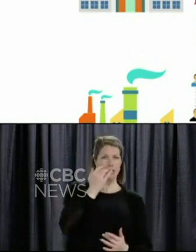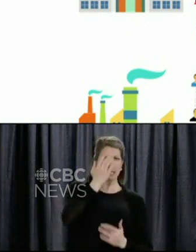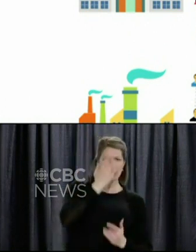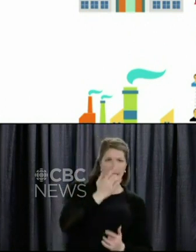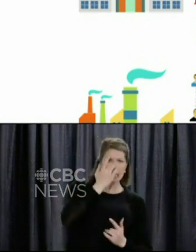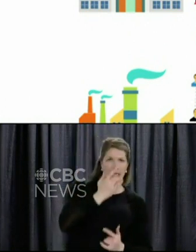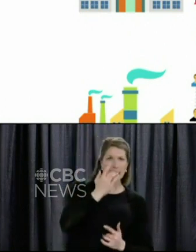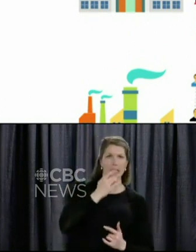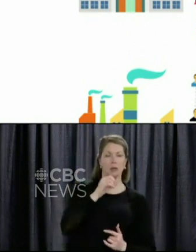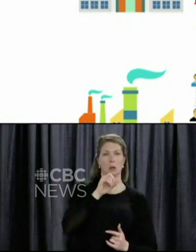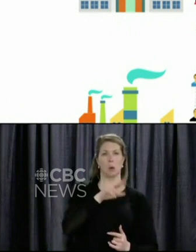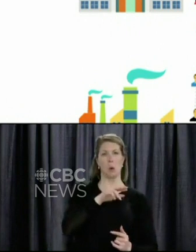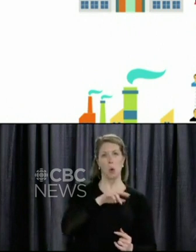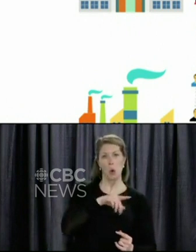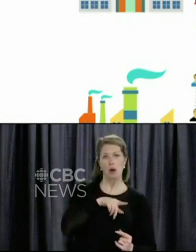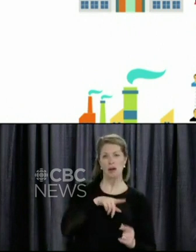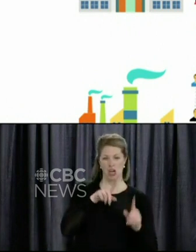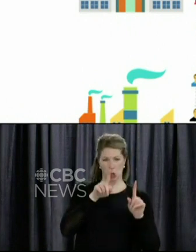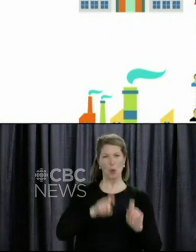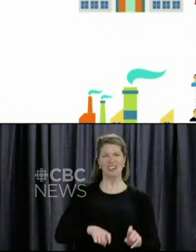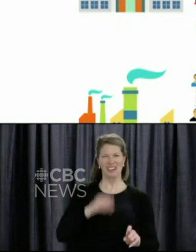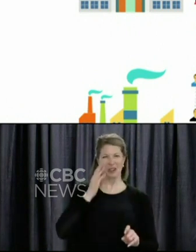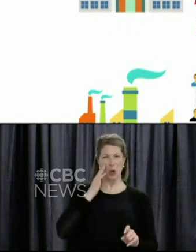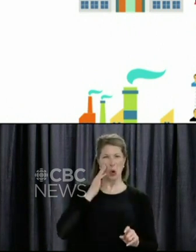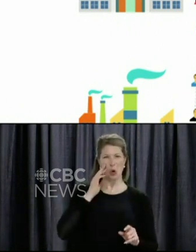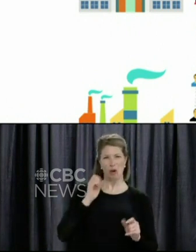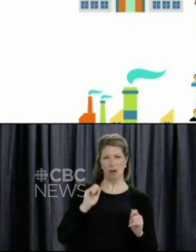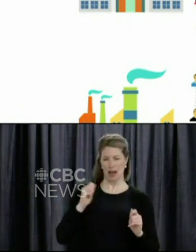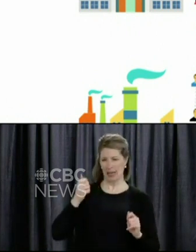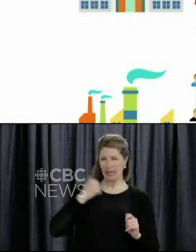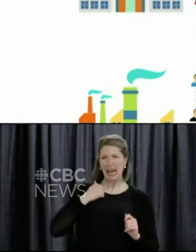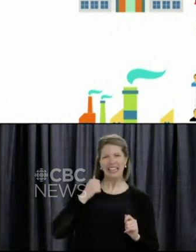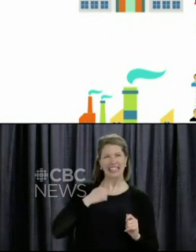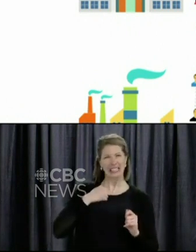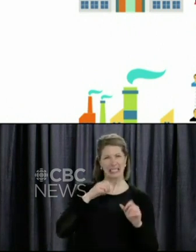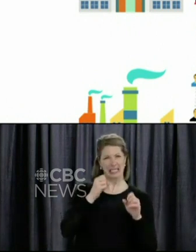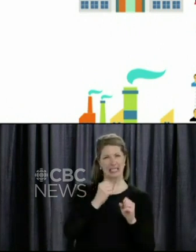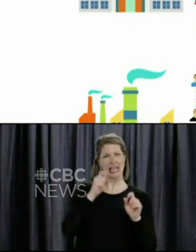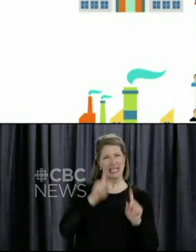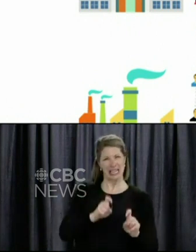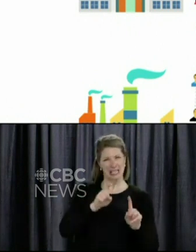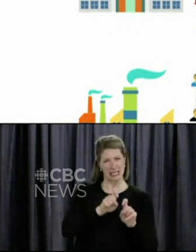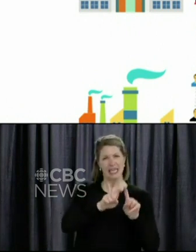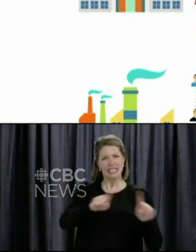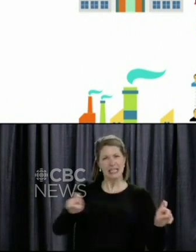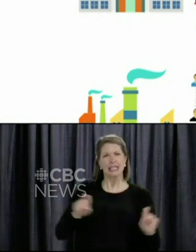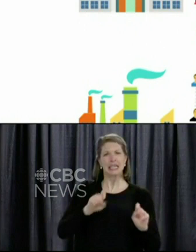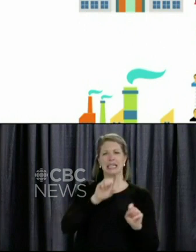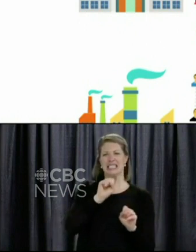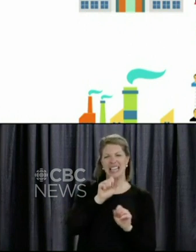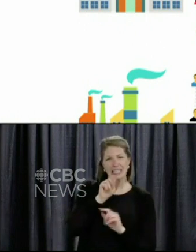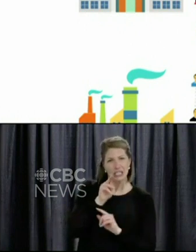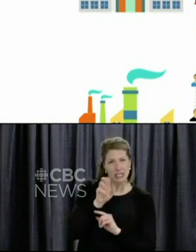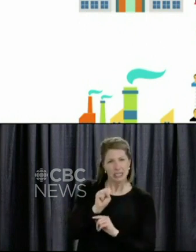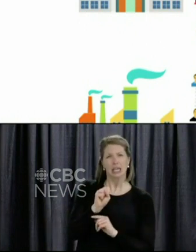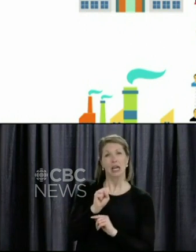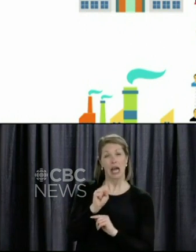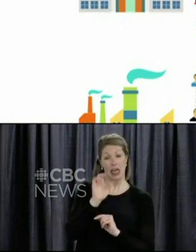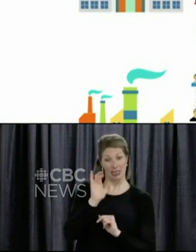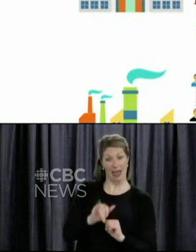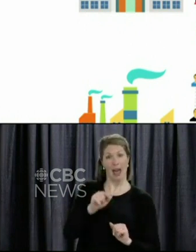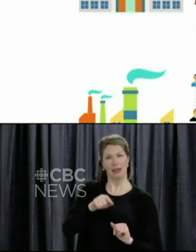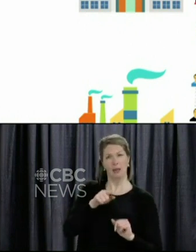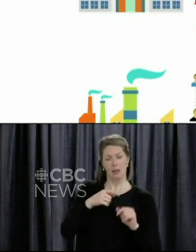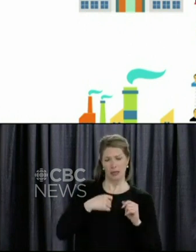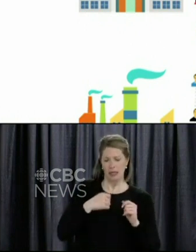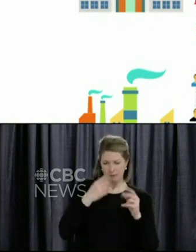and location of schools, malls, hospitals, know the travel routes for most instance. And what we actually do is we model behavior